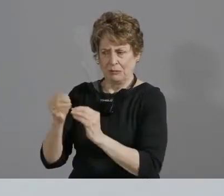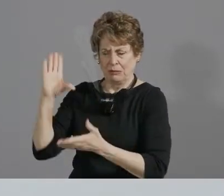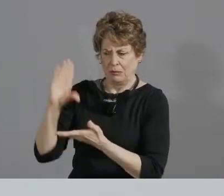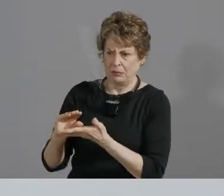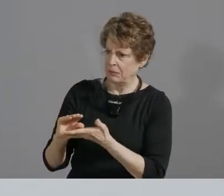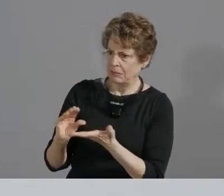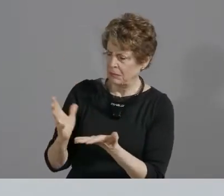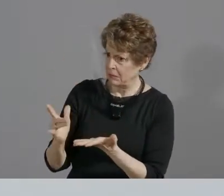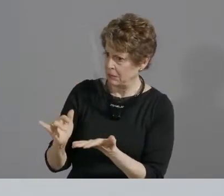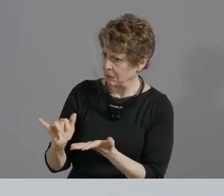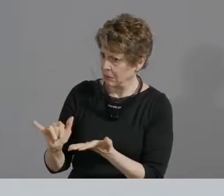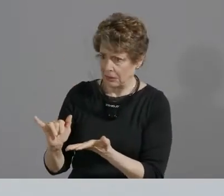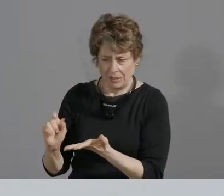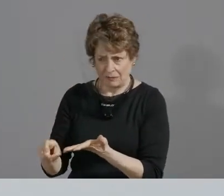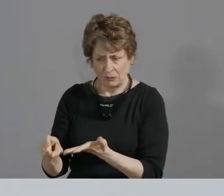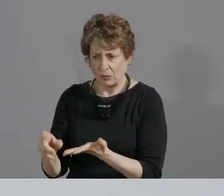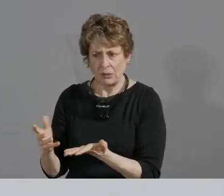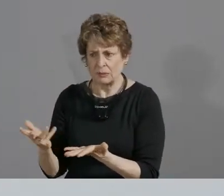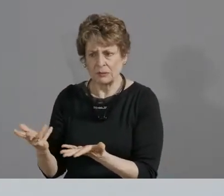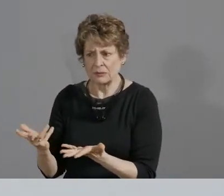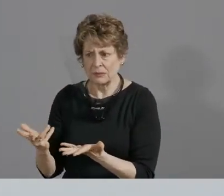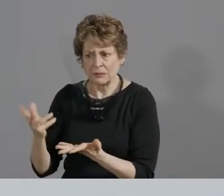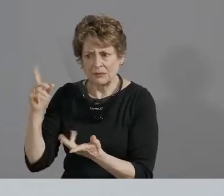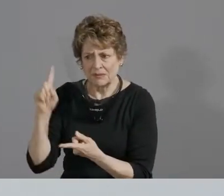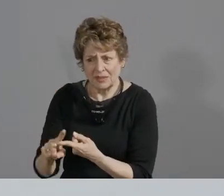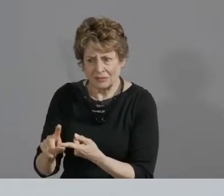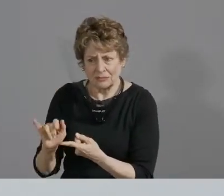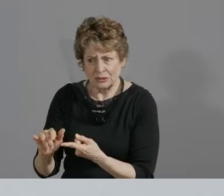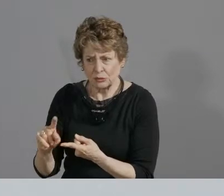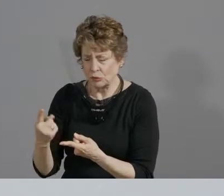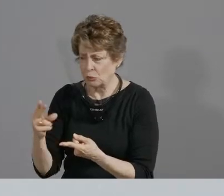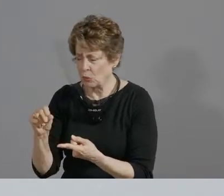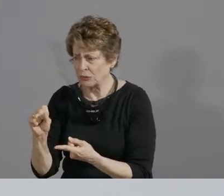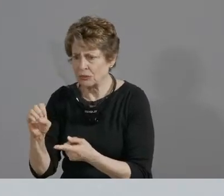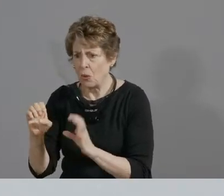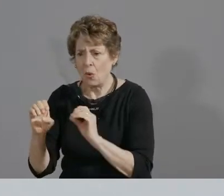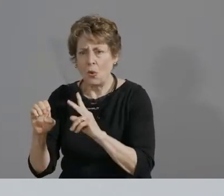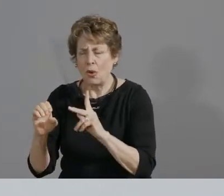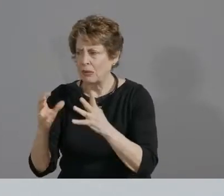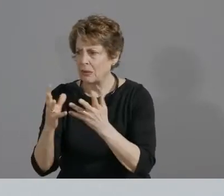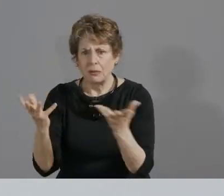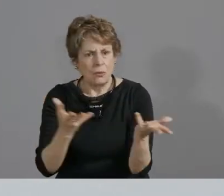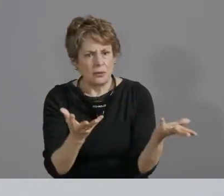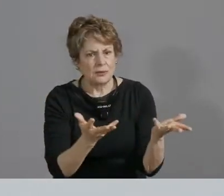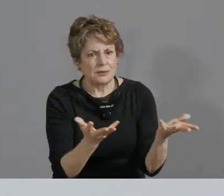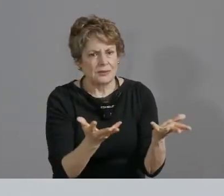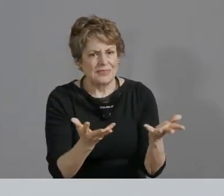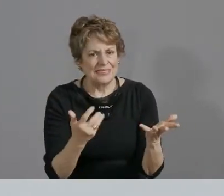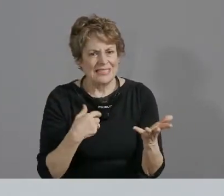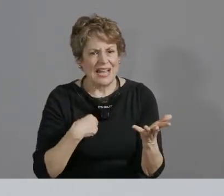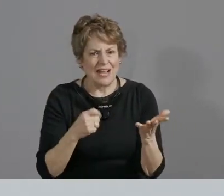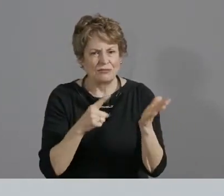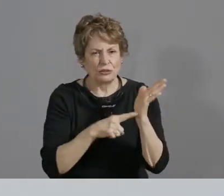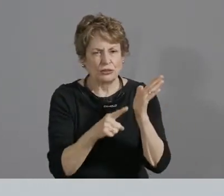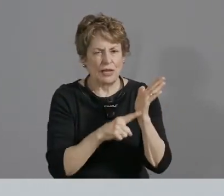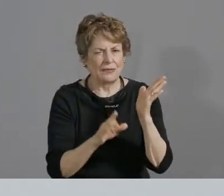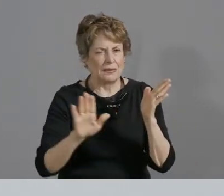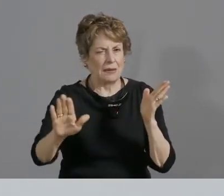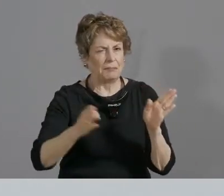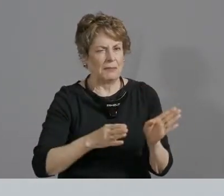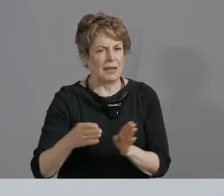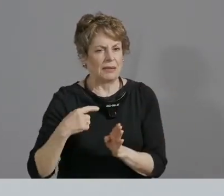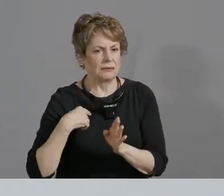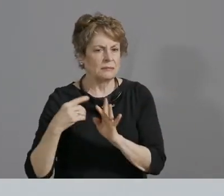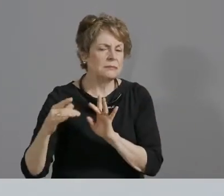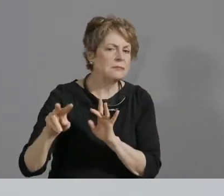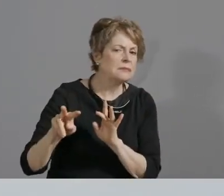those doses of Pfizer, as well as allocating Moderna to U of A. So we're working with